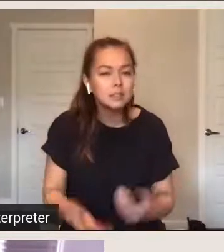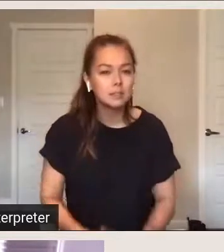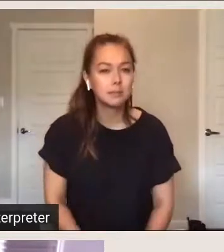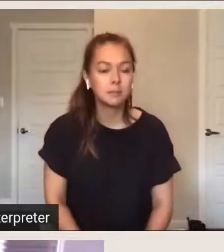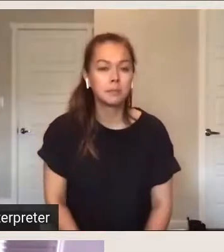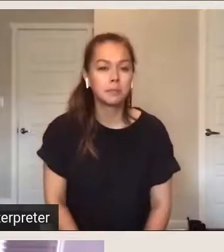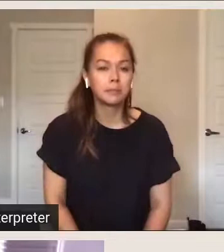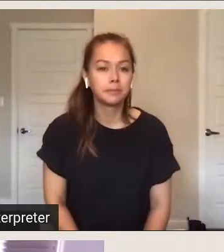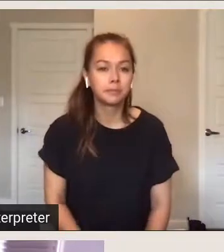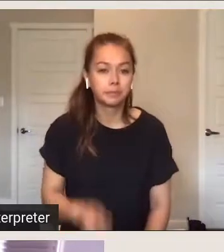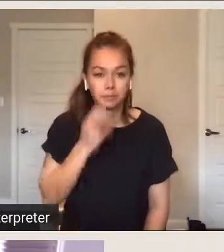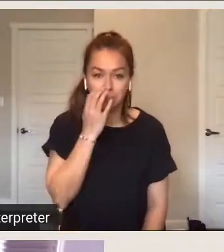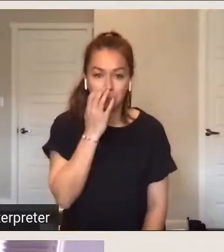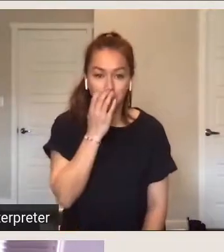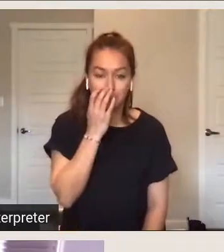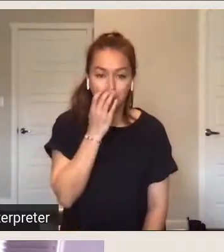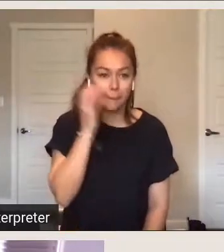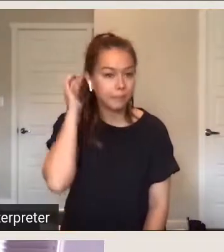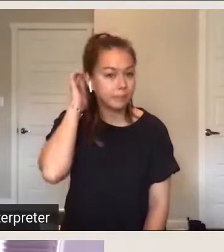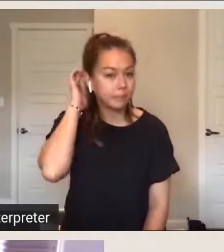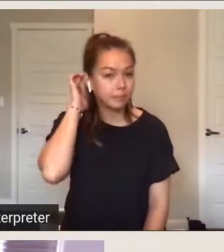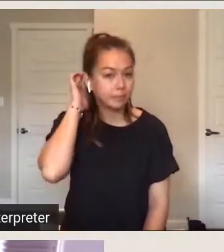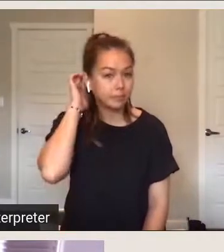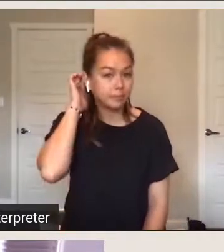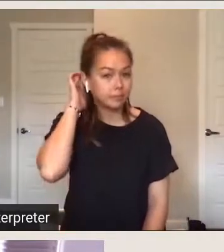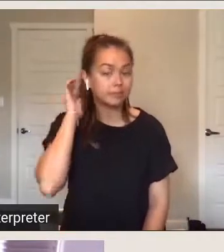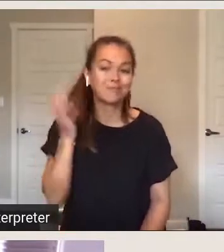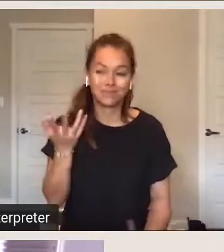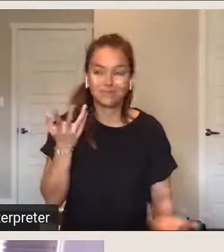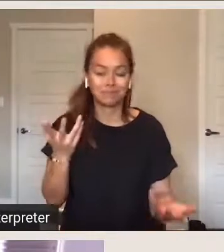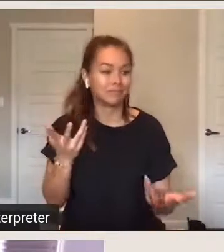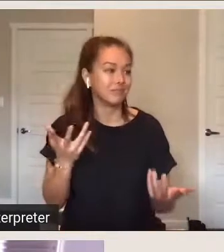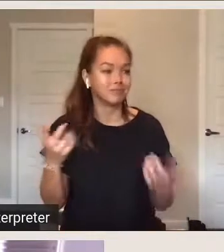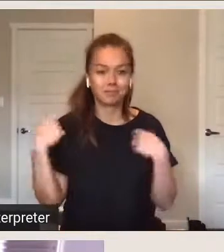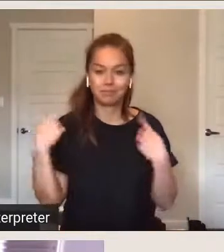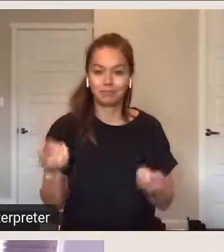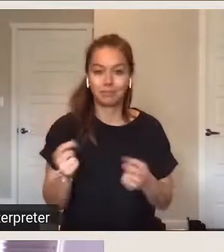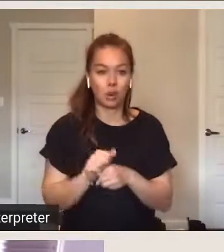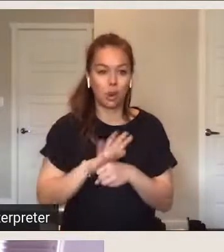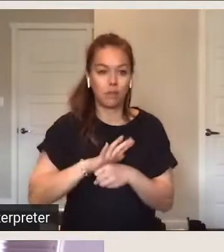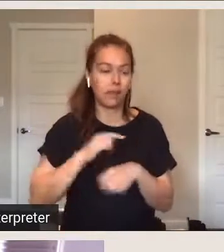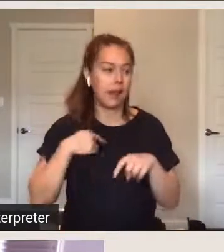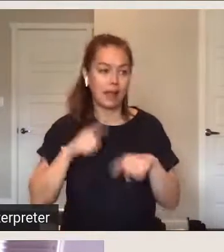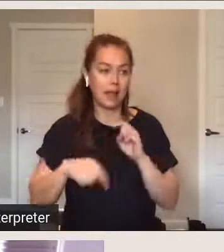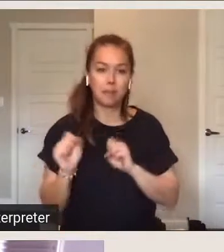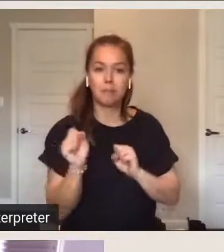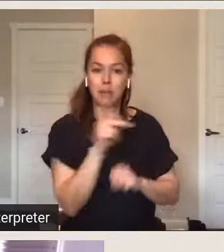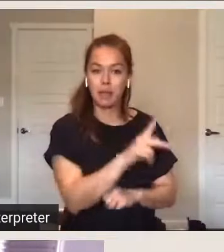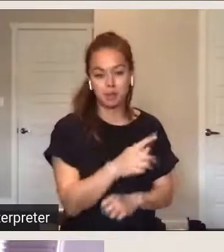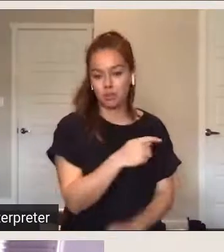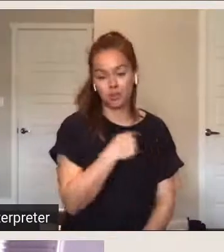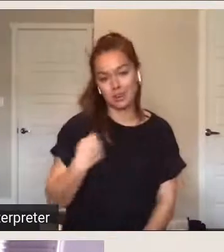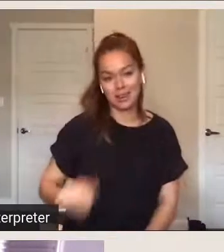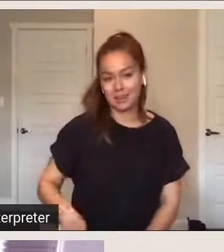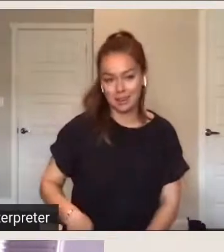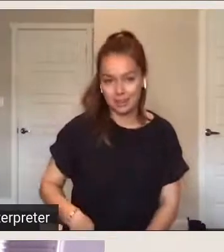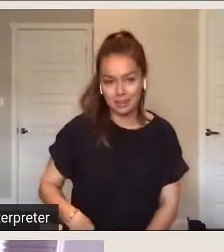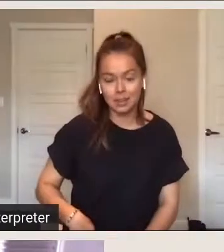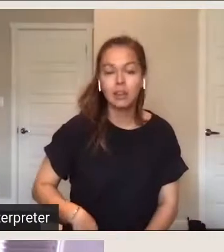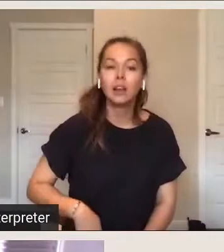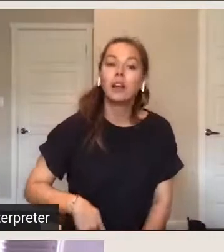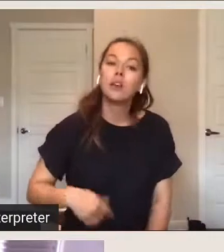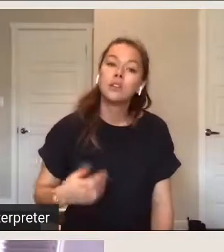this is COVID time, I wasn't able to go back to China. So I don't really know their first impression on